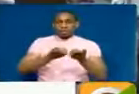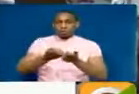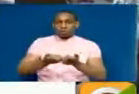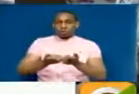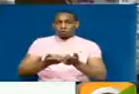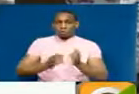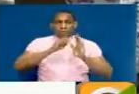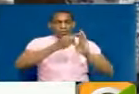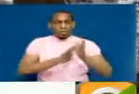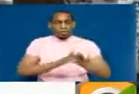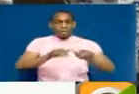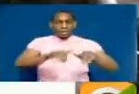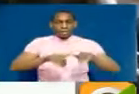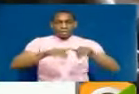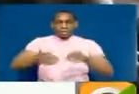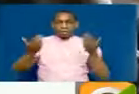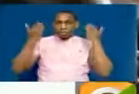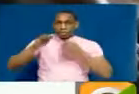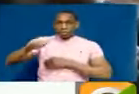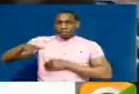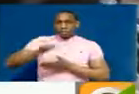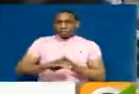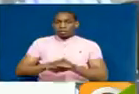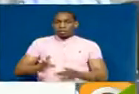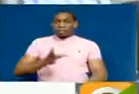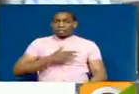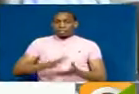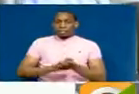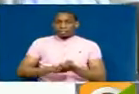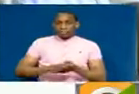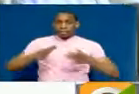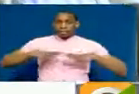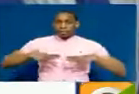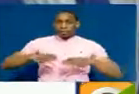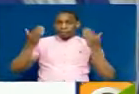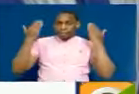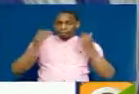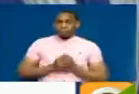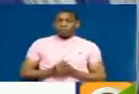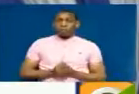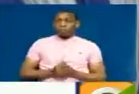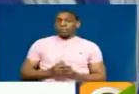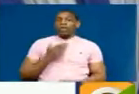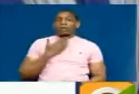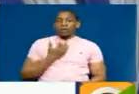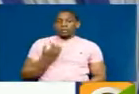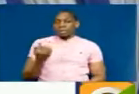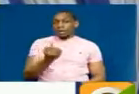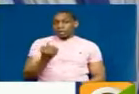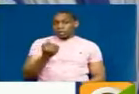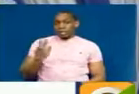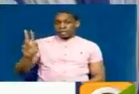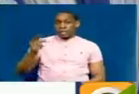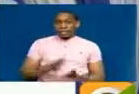blueprint for the agricultural-rich Meru region to endear himself to the hearts and minds of the residents. Tunataka tu